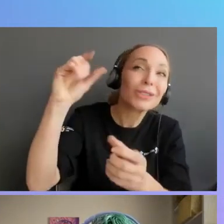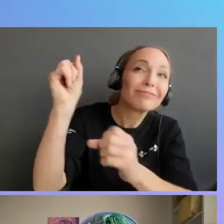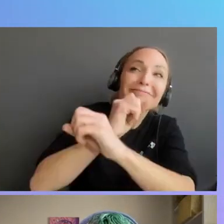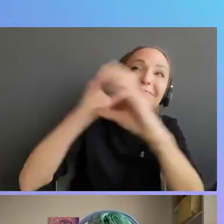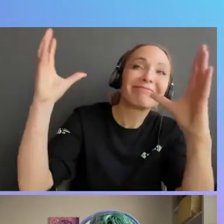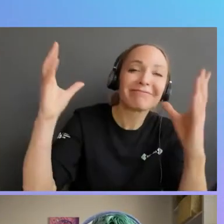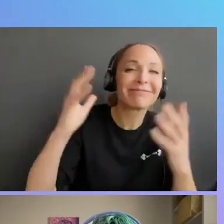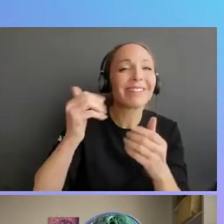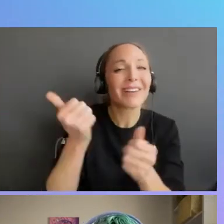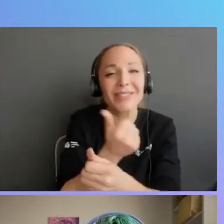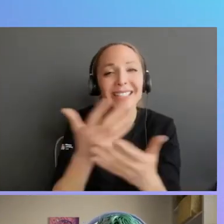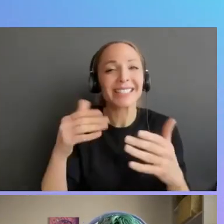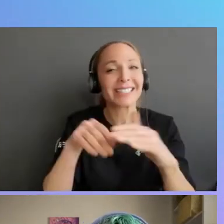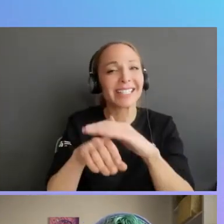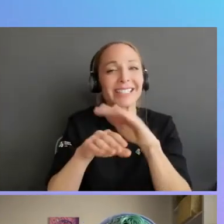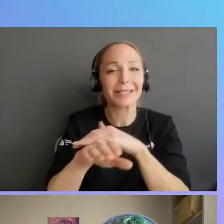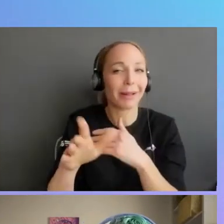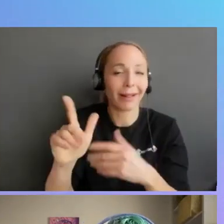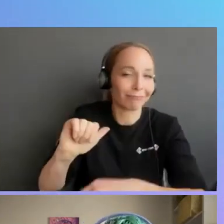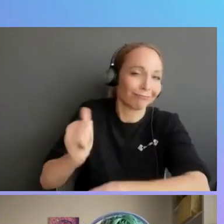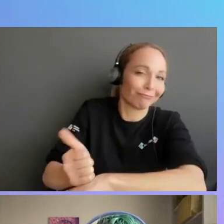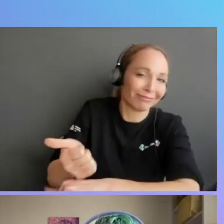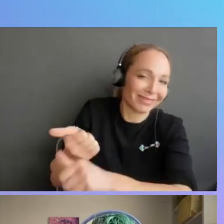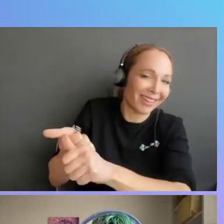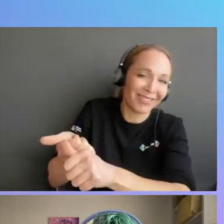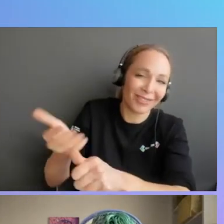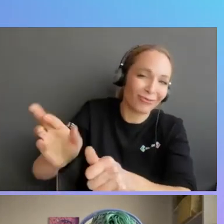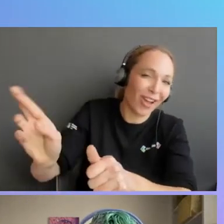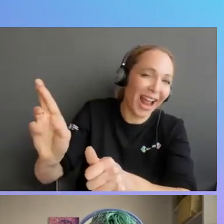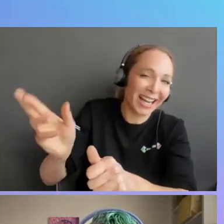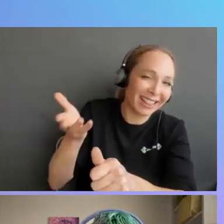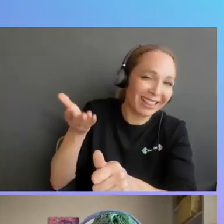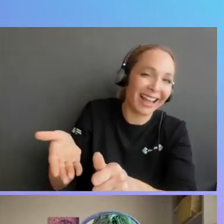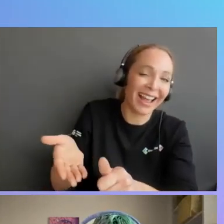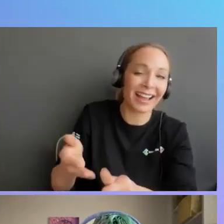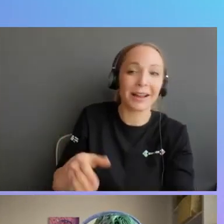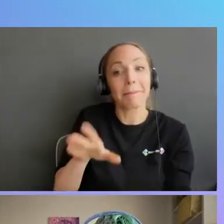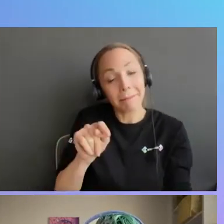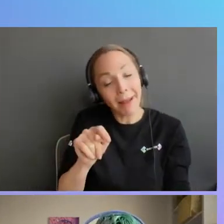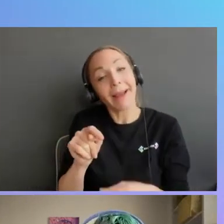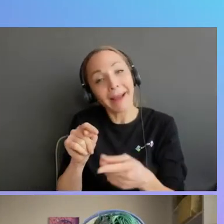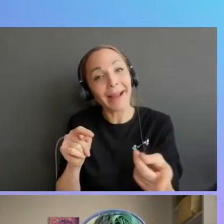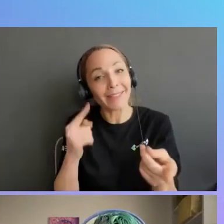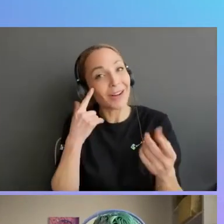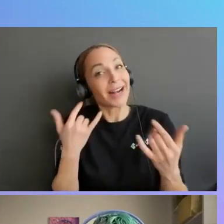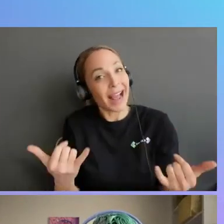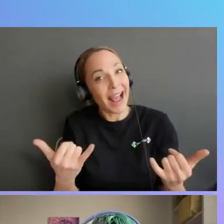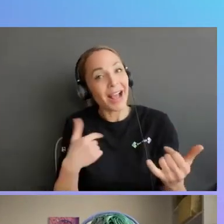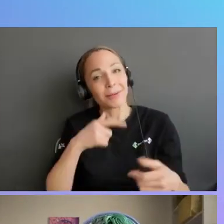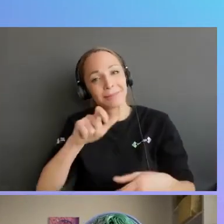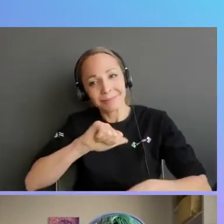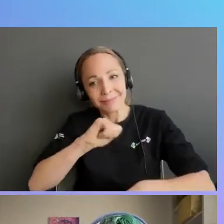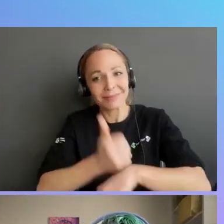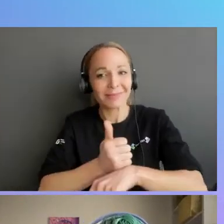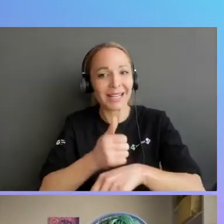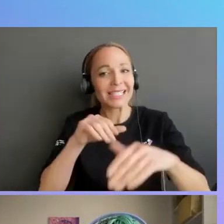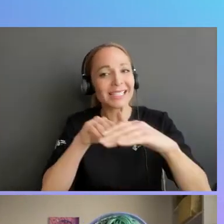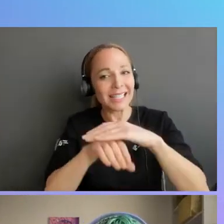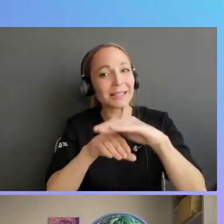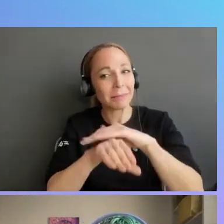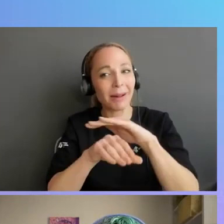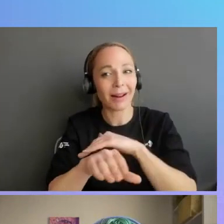But for today, we use this concept as a guiding principle for Cauldron React. And the way that we do that is we try to avoid